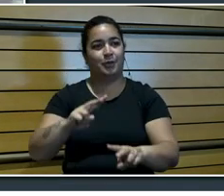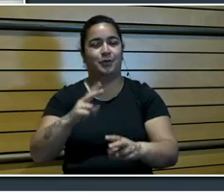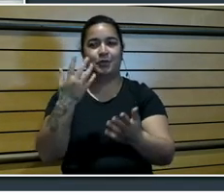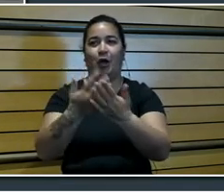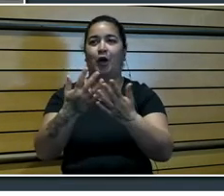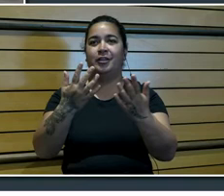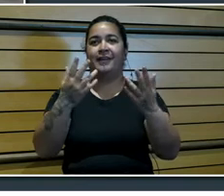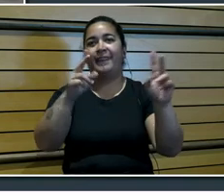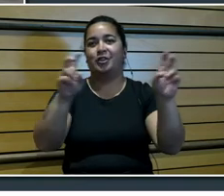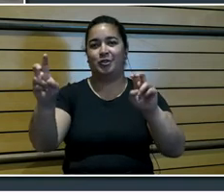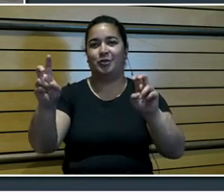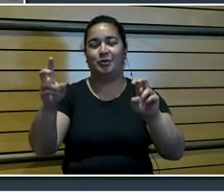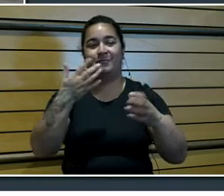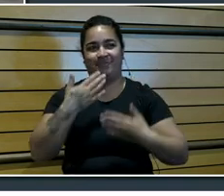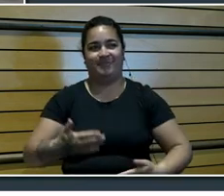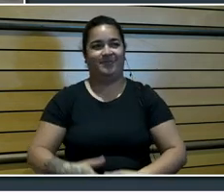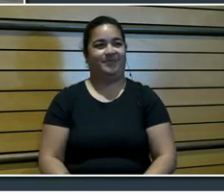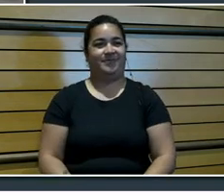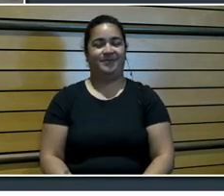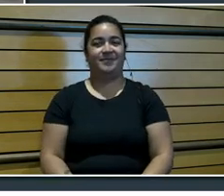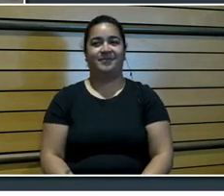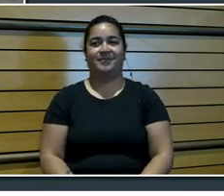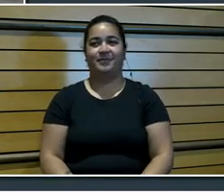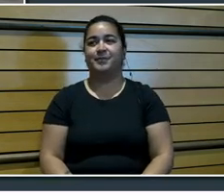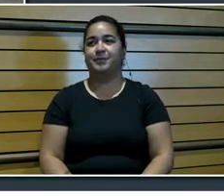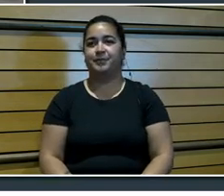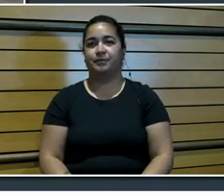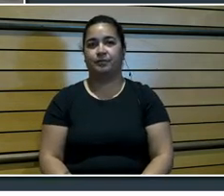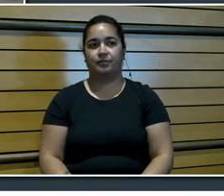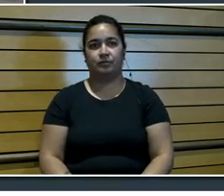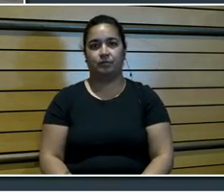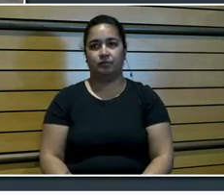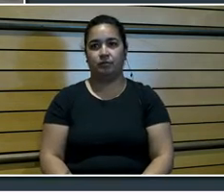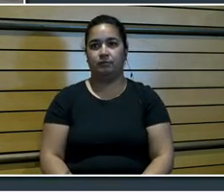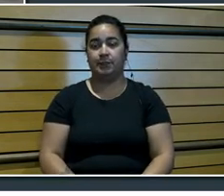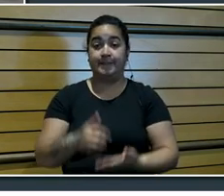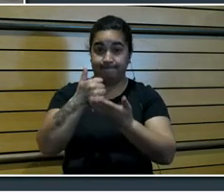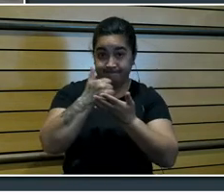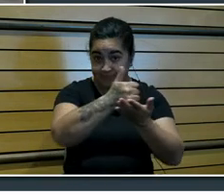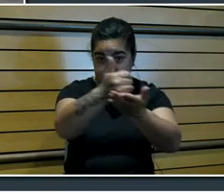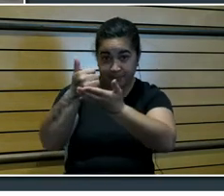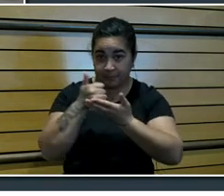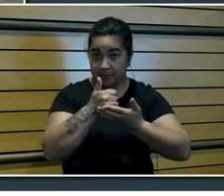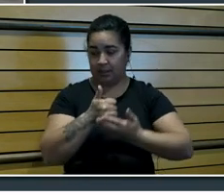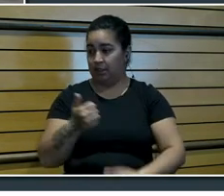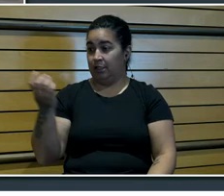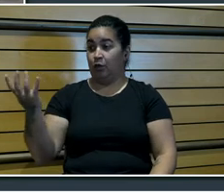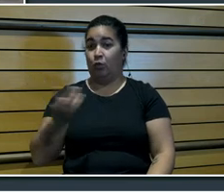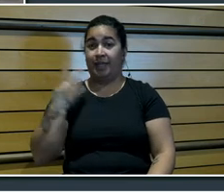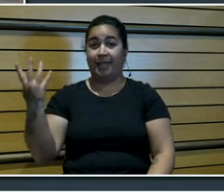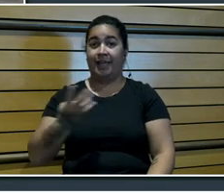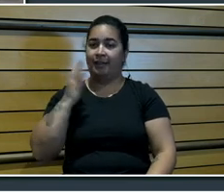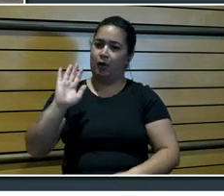ora. Tēnā koutou katoa. We are the Oyam